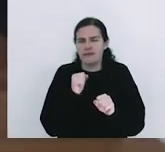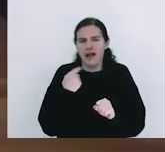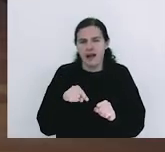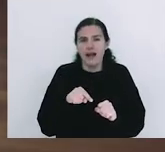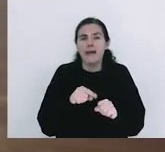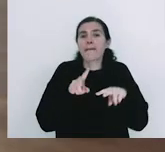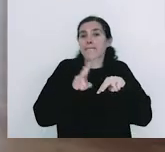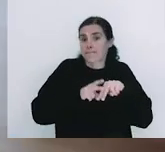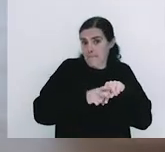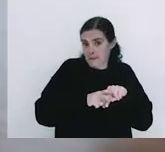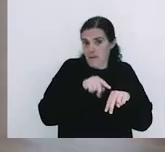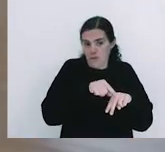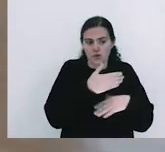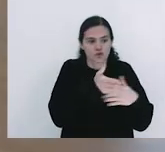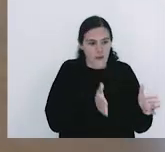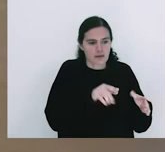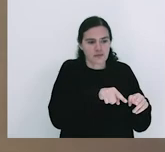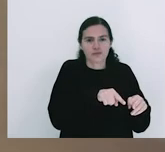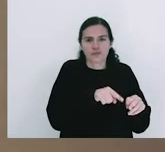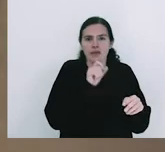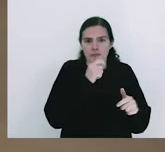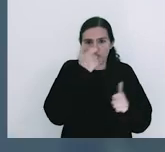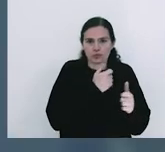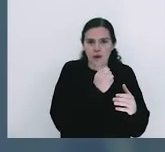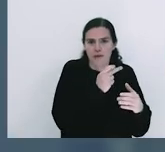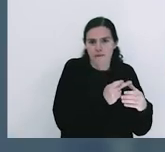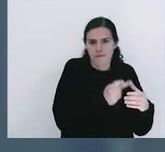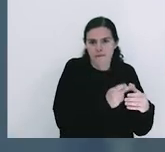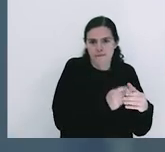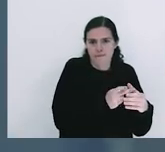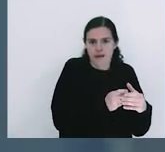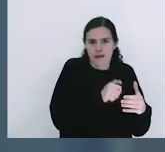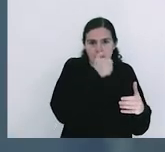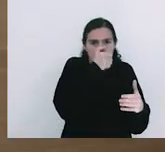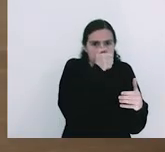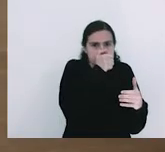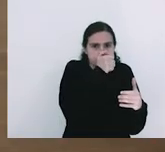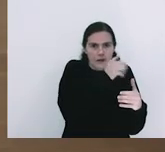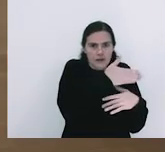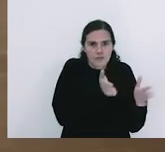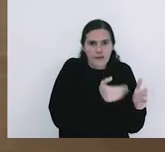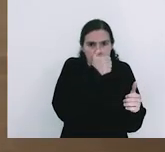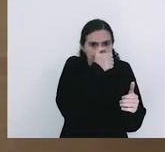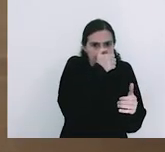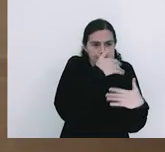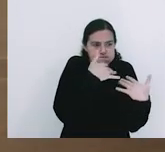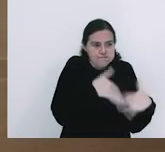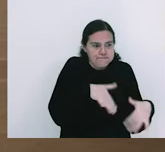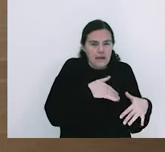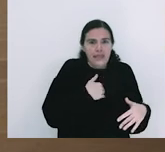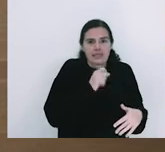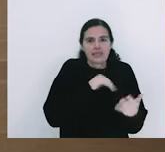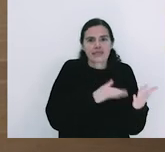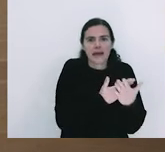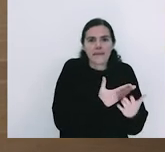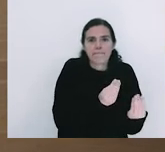prison cells. So they are spaces of confinement, claustrophobic spaces. They can be scary,